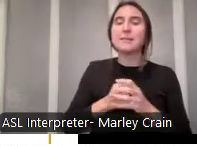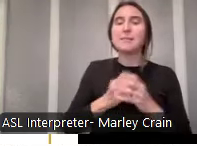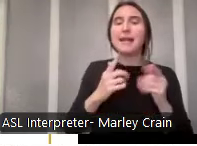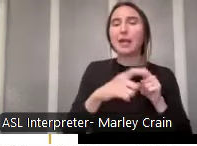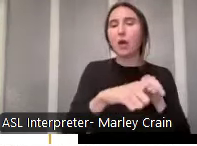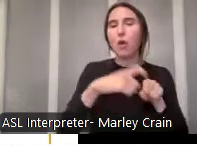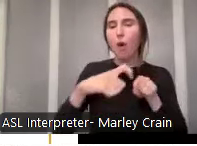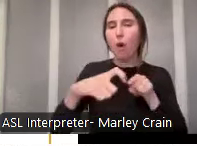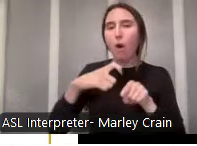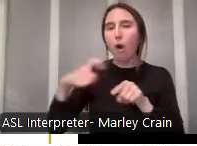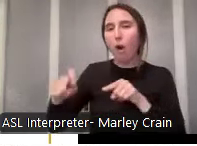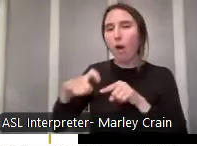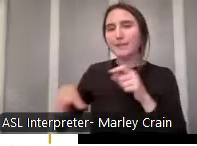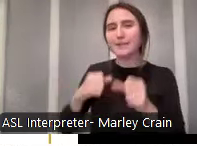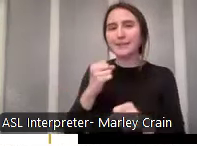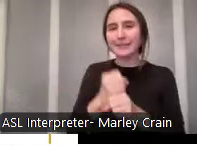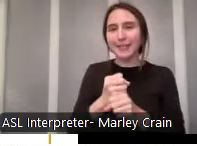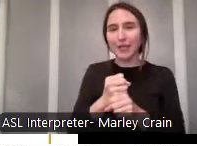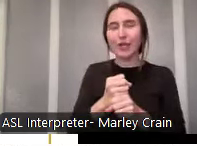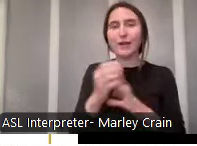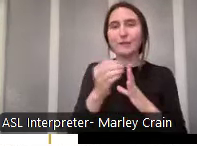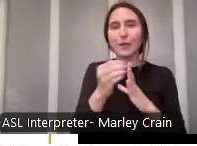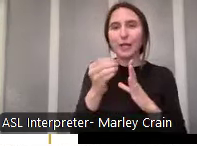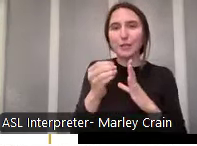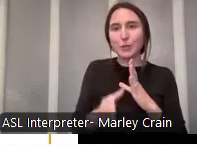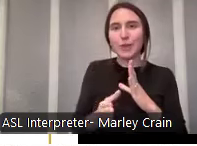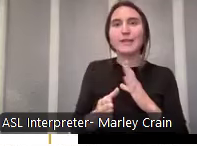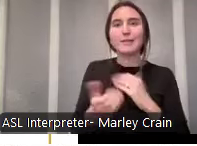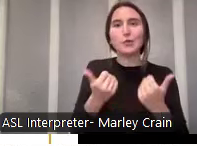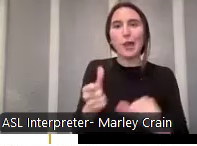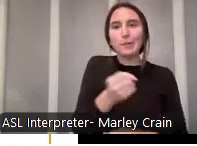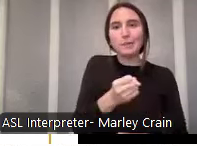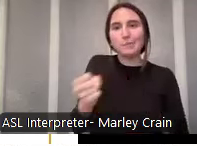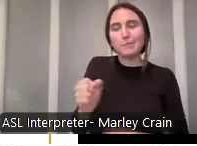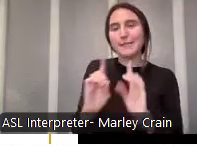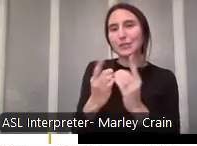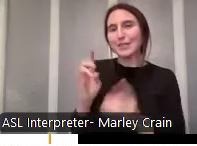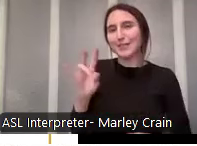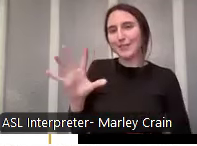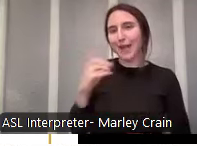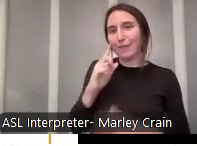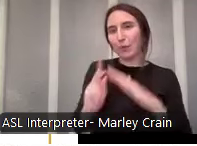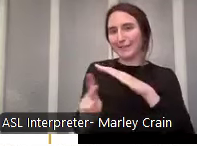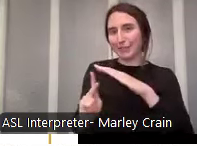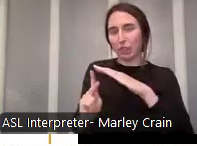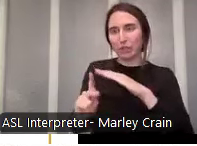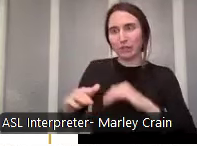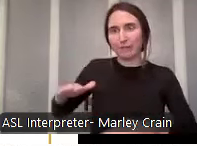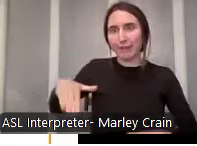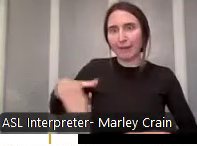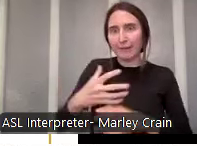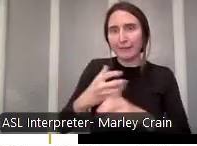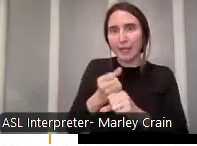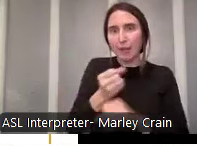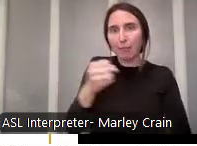from especially students looking for District 75 placements in kindergarten who haven't gotten them. It's hard to tell if it's